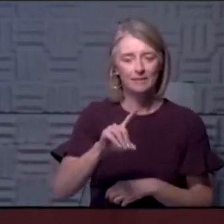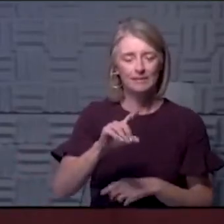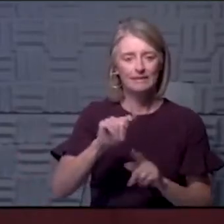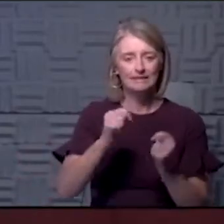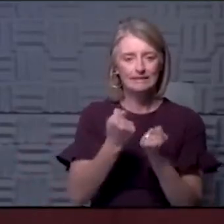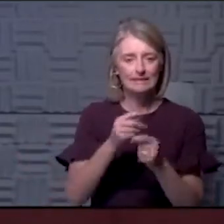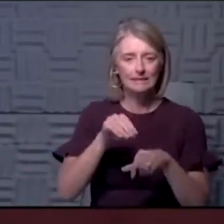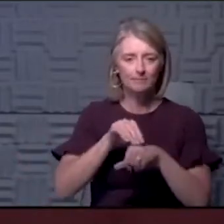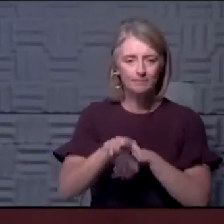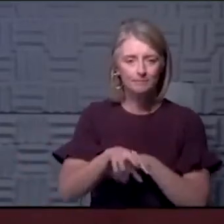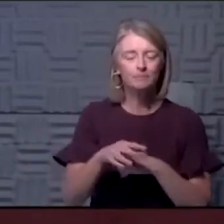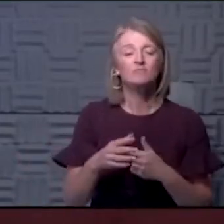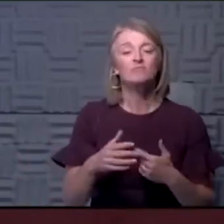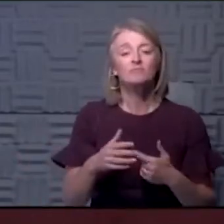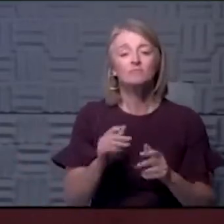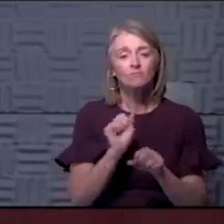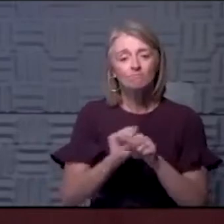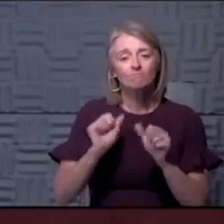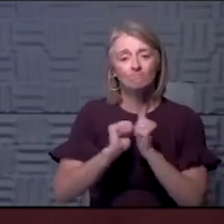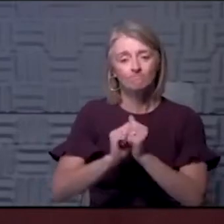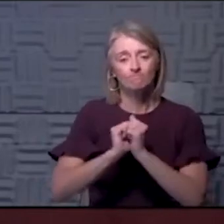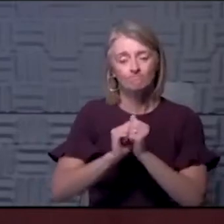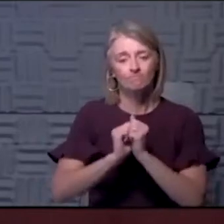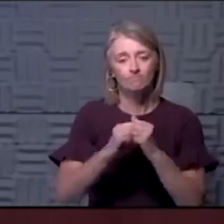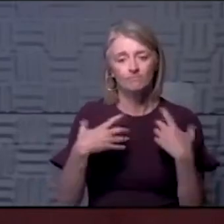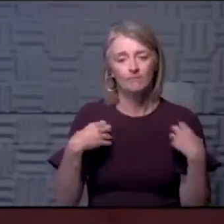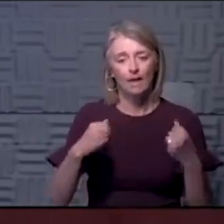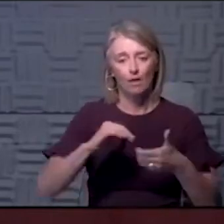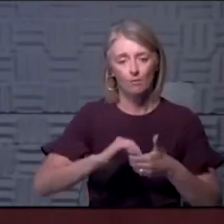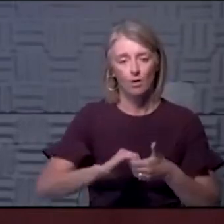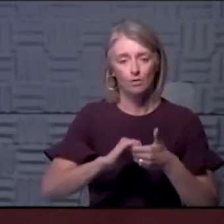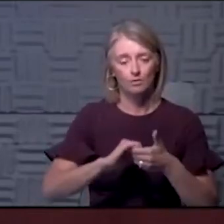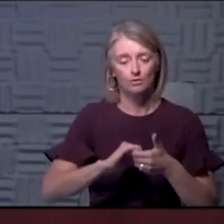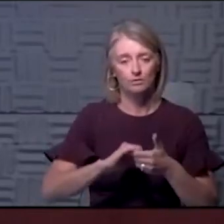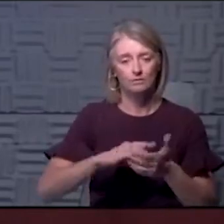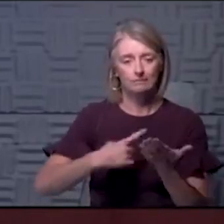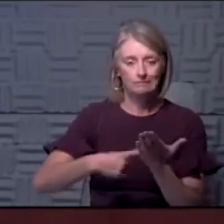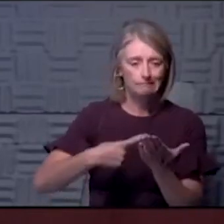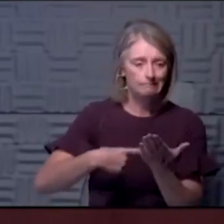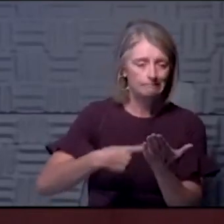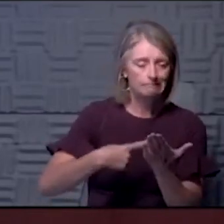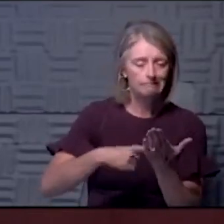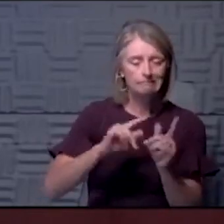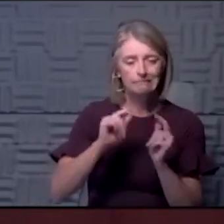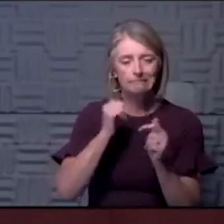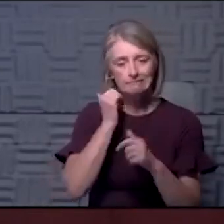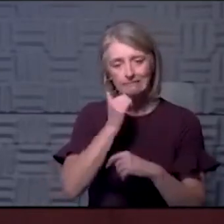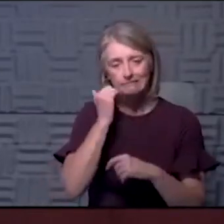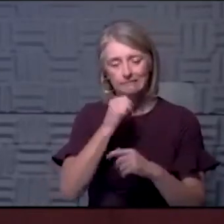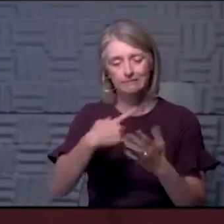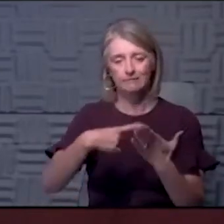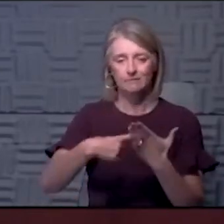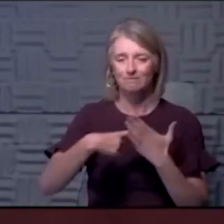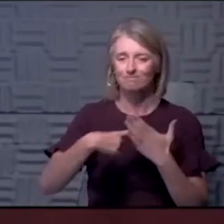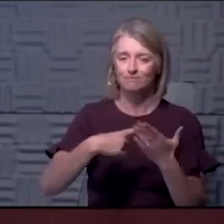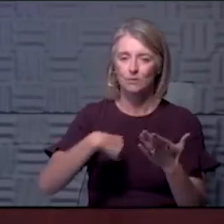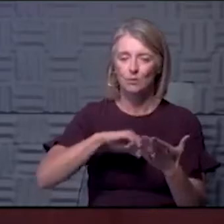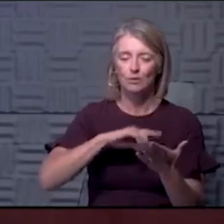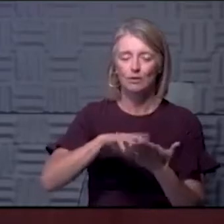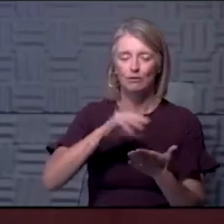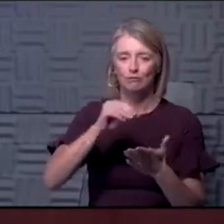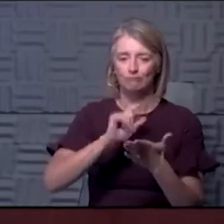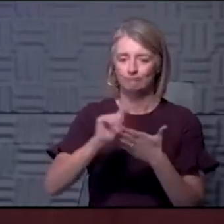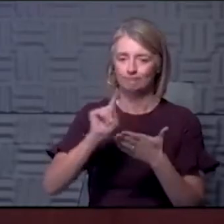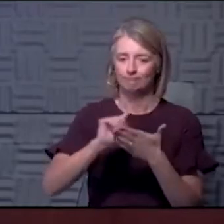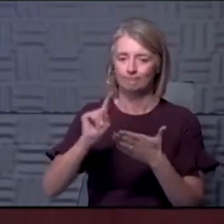team and the work that our health partners who meet daily to talk about these things, we learn